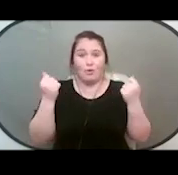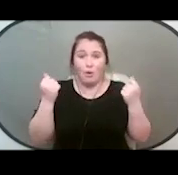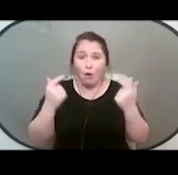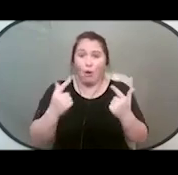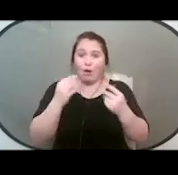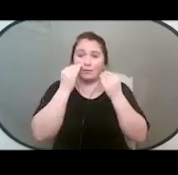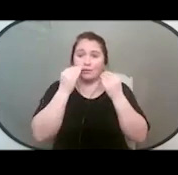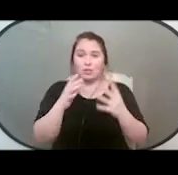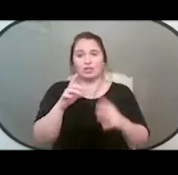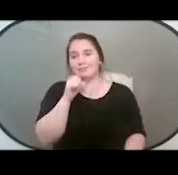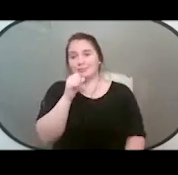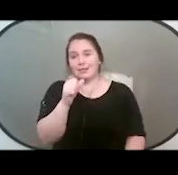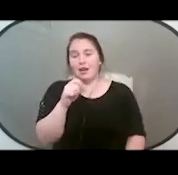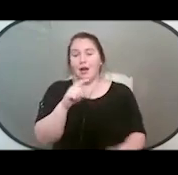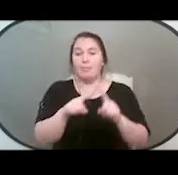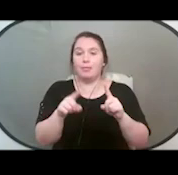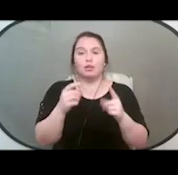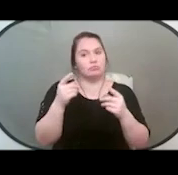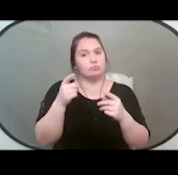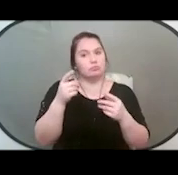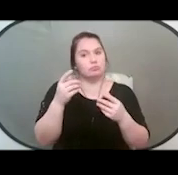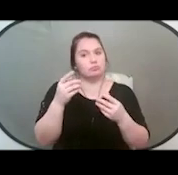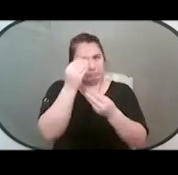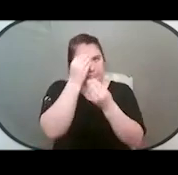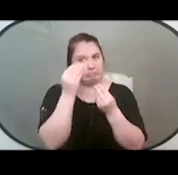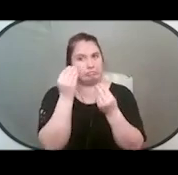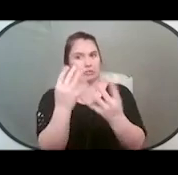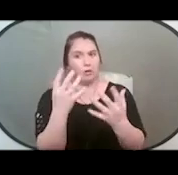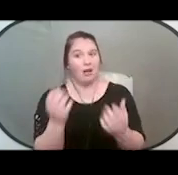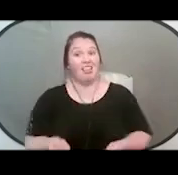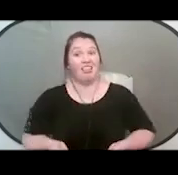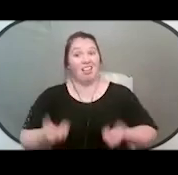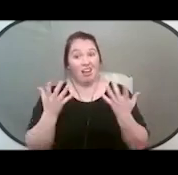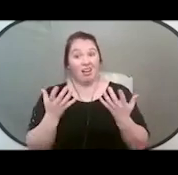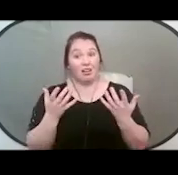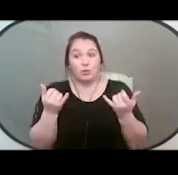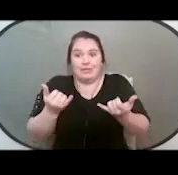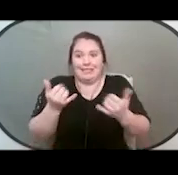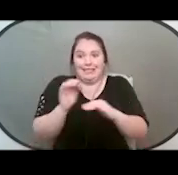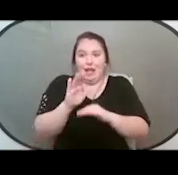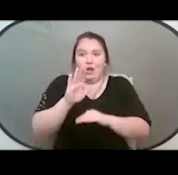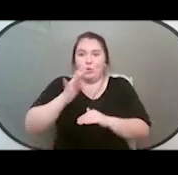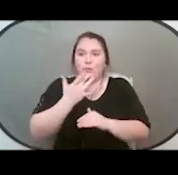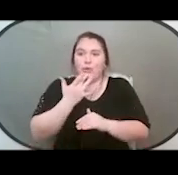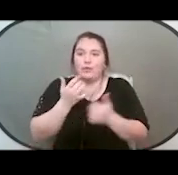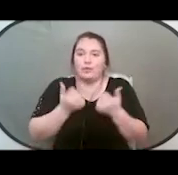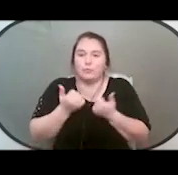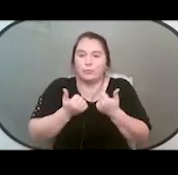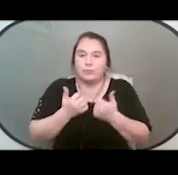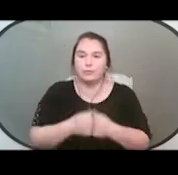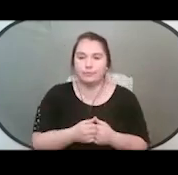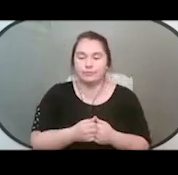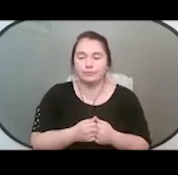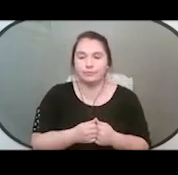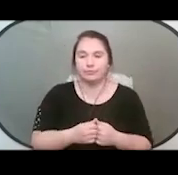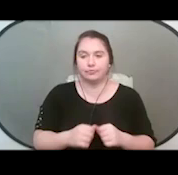received a lot. So this is just where you're at tonight, your preference for how to respond to Waco High School.